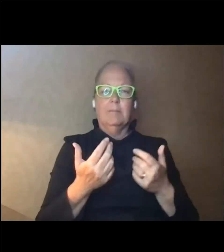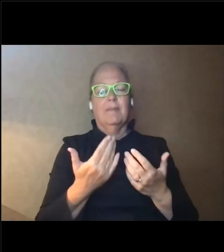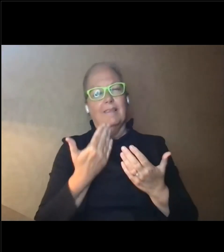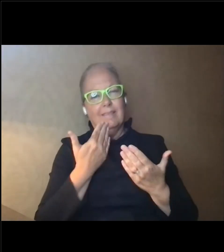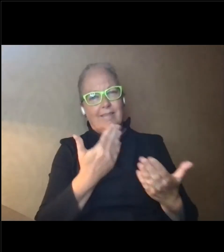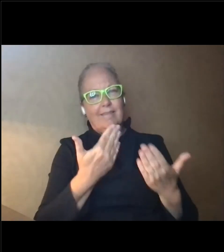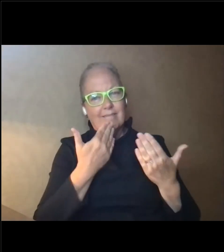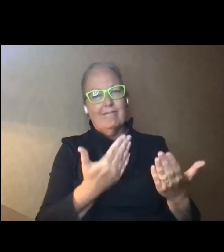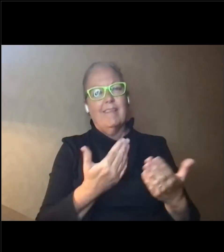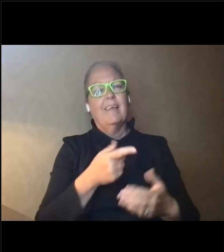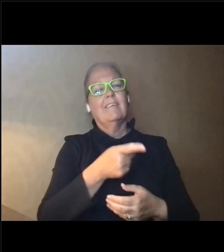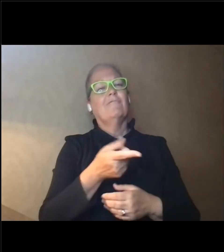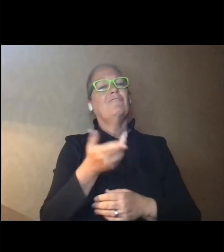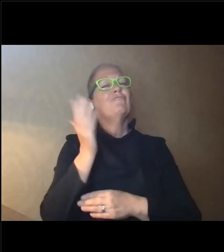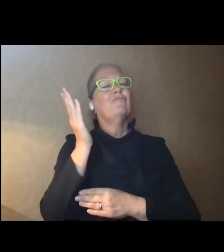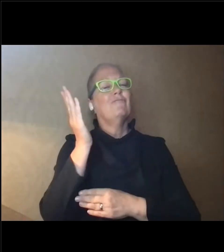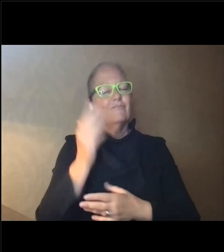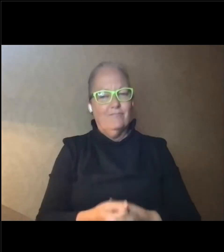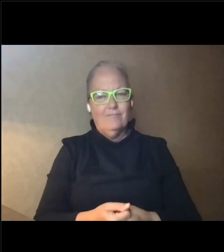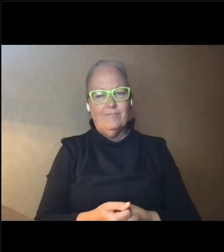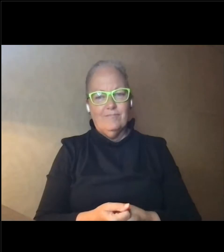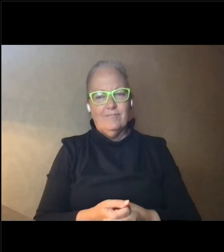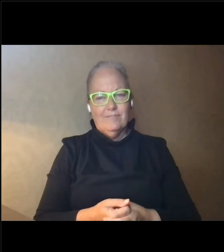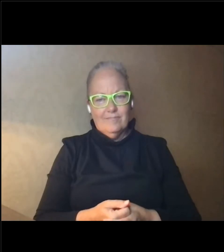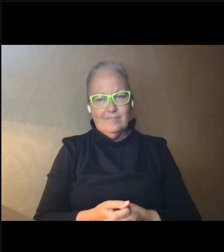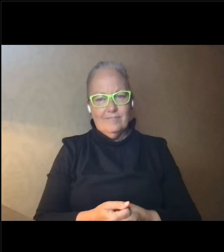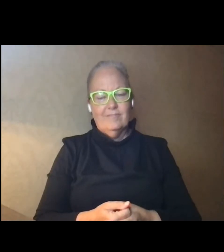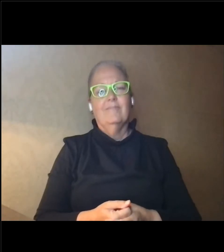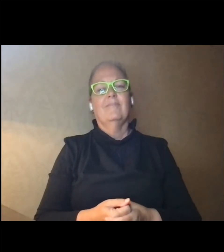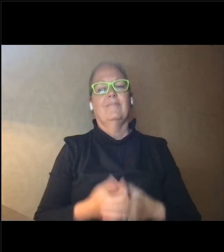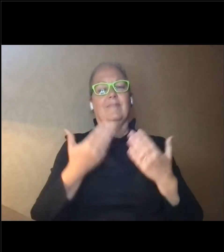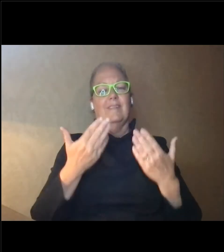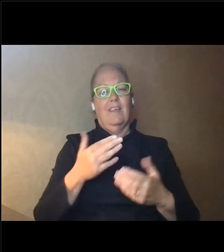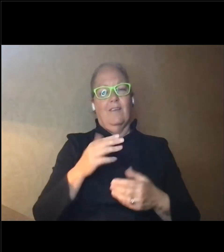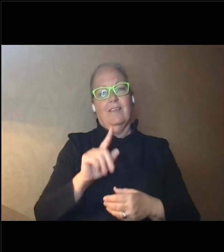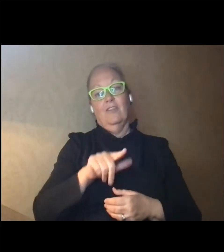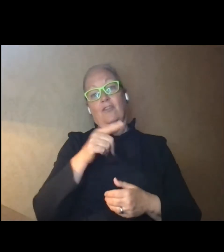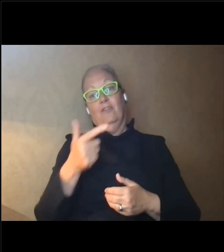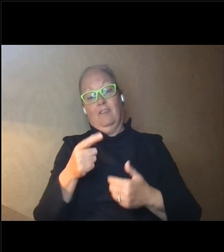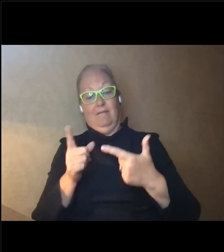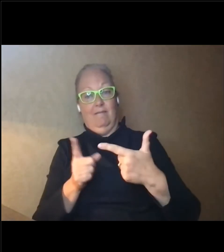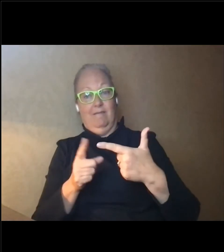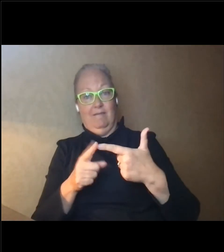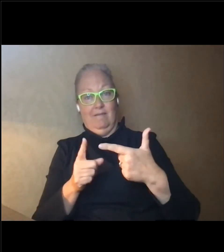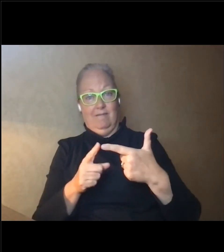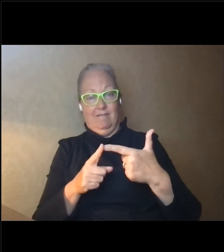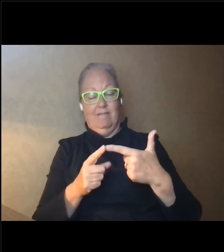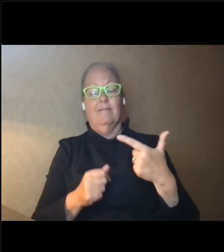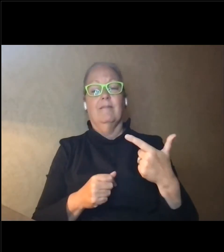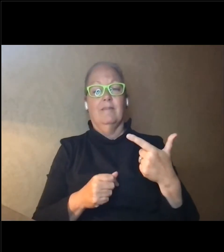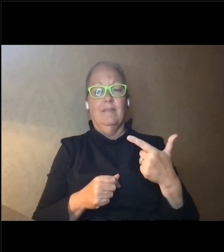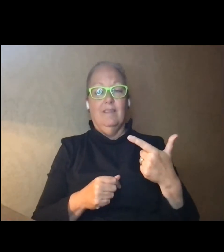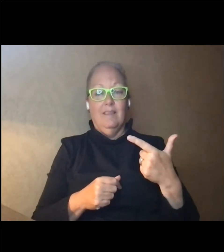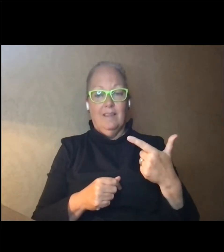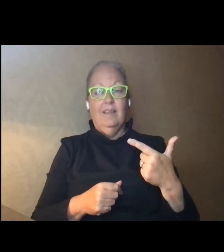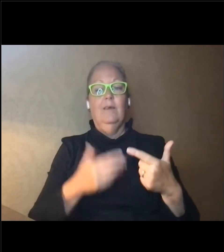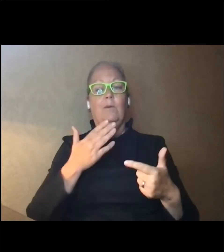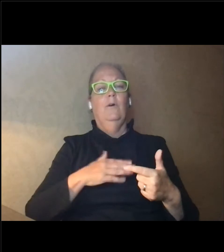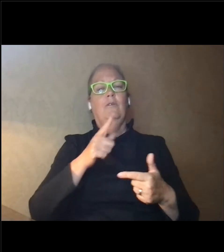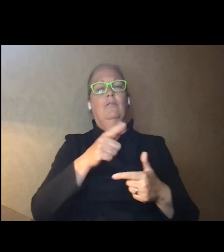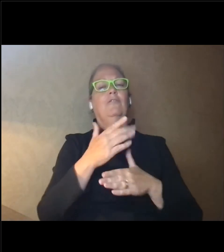Joyce. So now we'd like to move on to the second part of our webinar today. So if you can, please share the